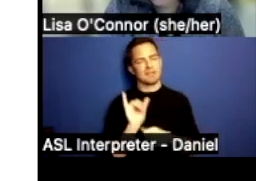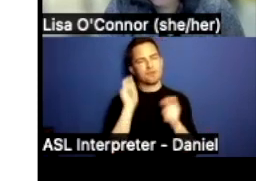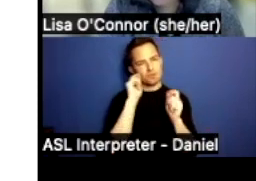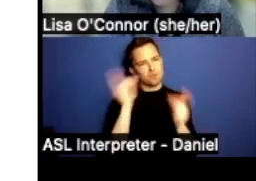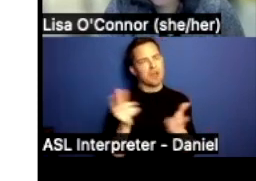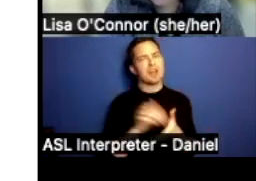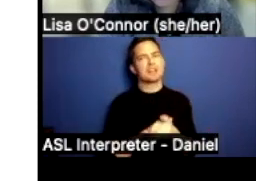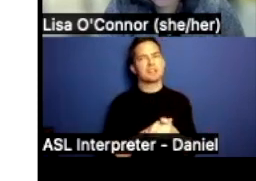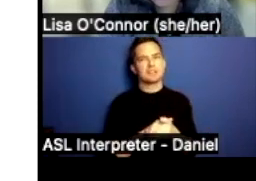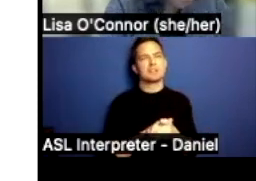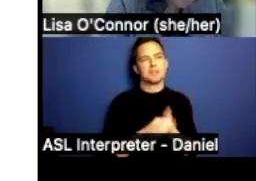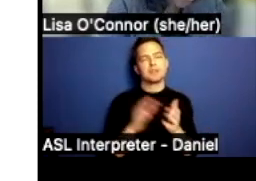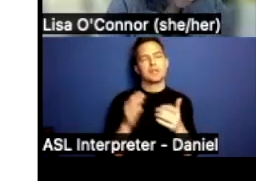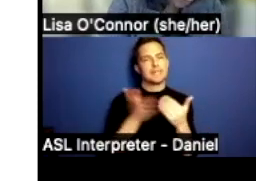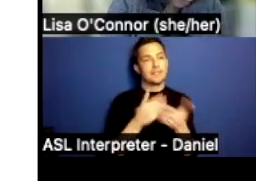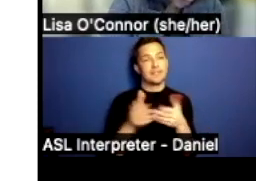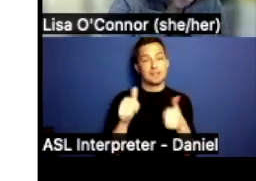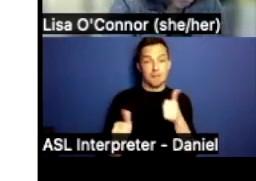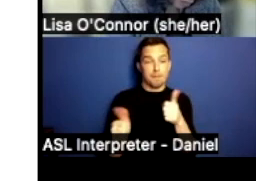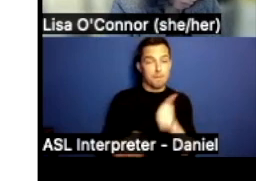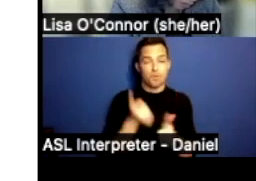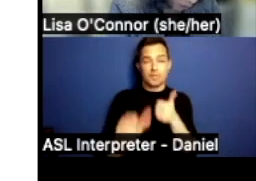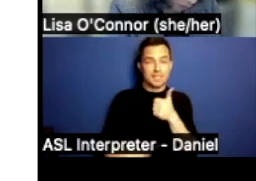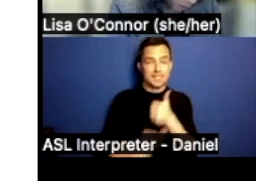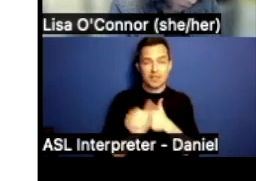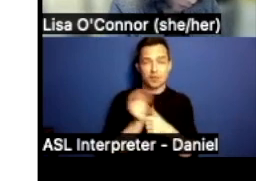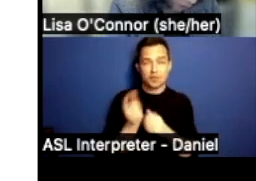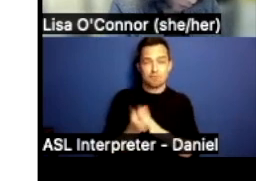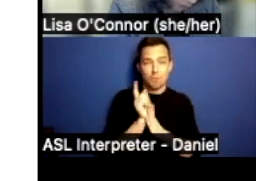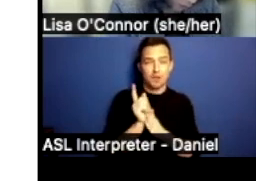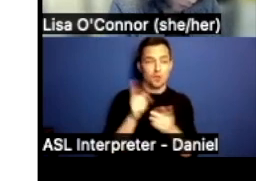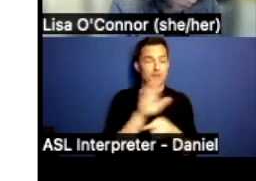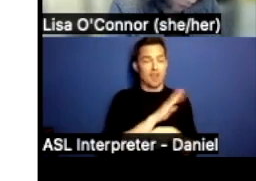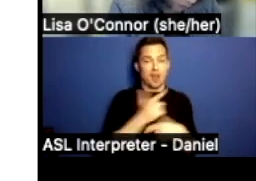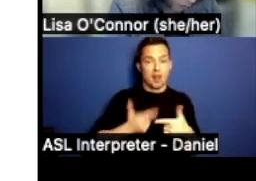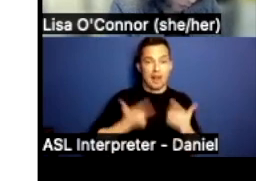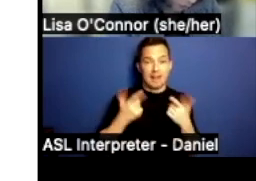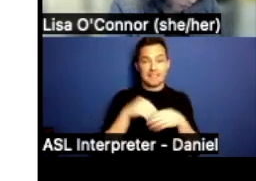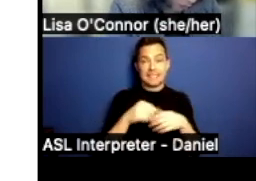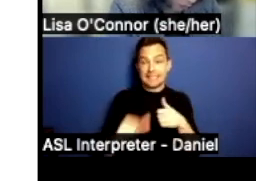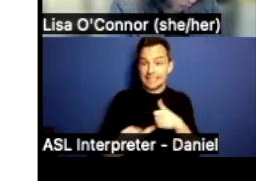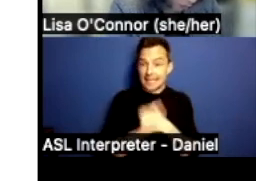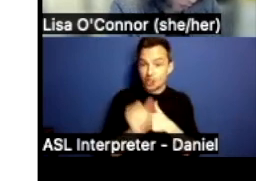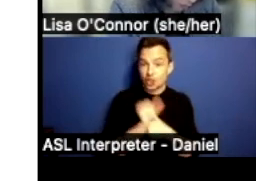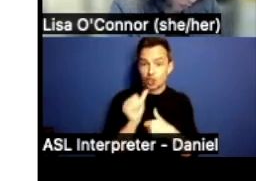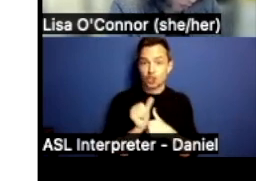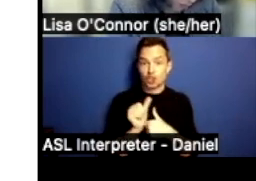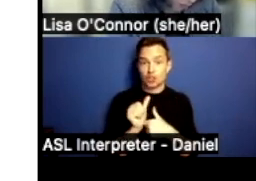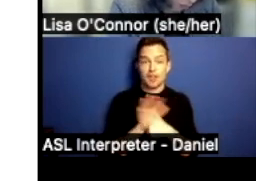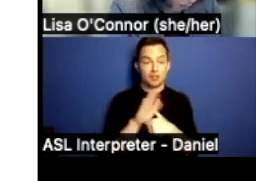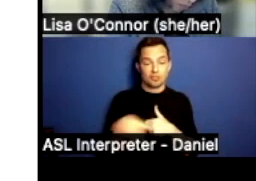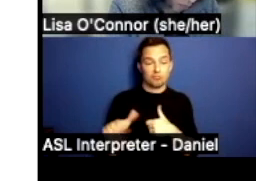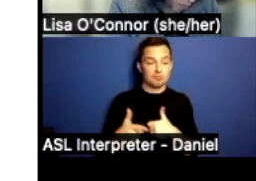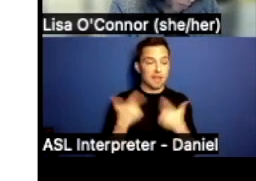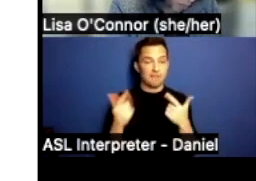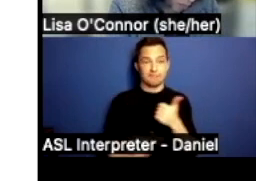that even in the most dangerous moment, even when the survivor's life was in danger, or their children's life was in